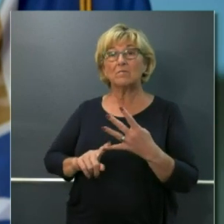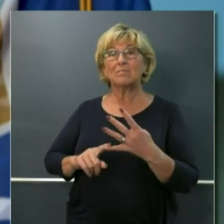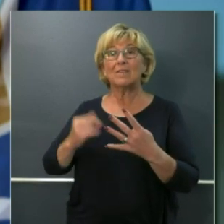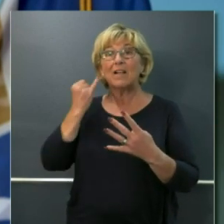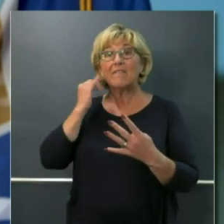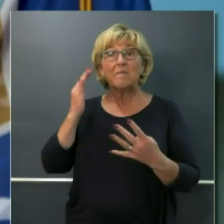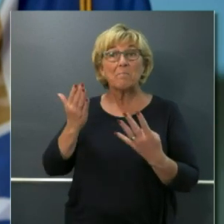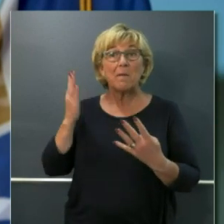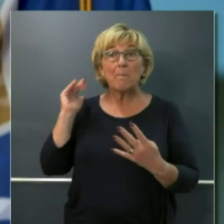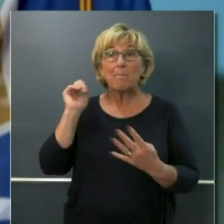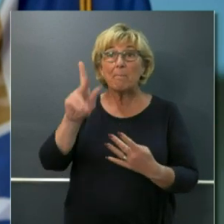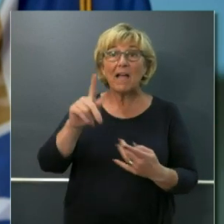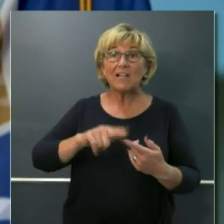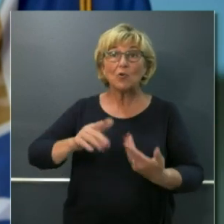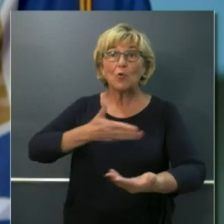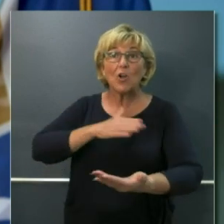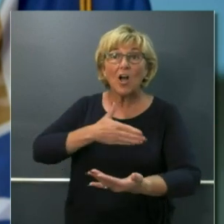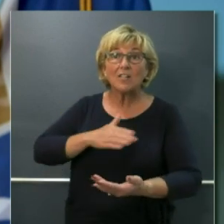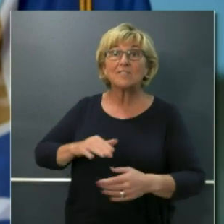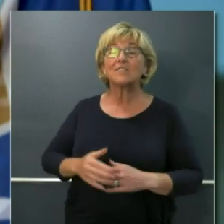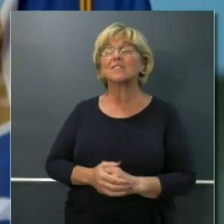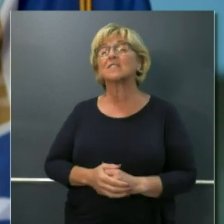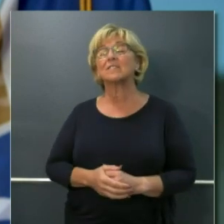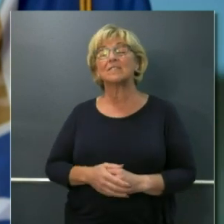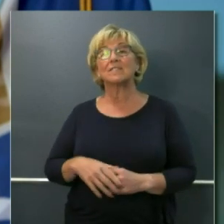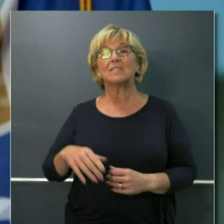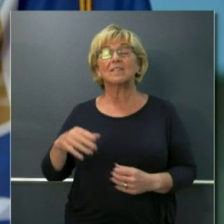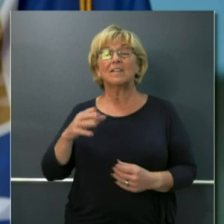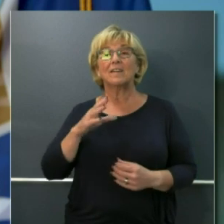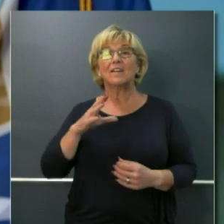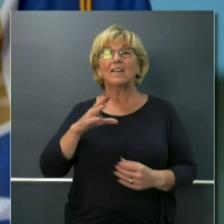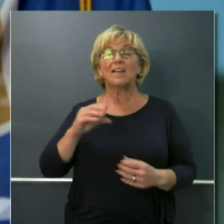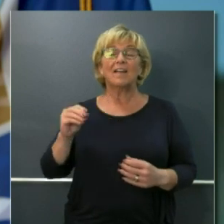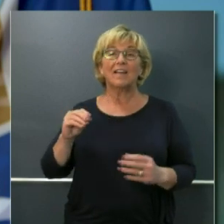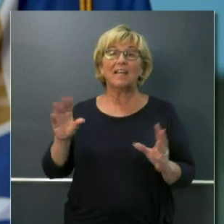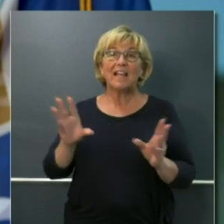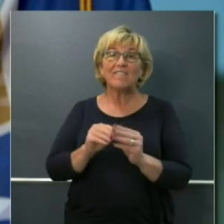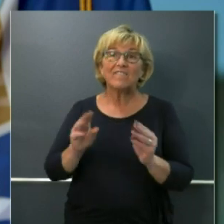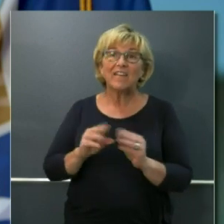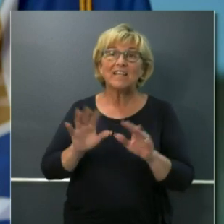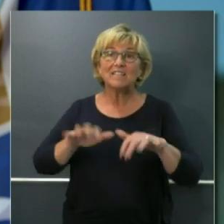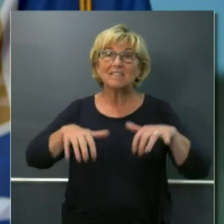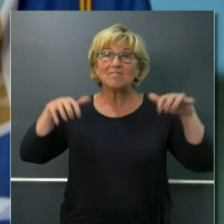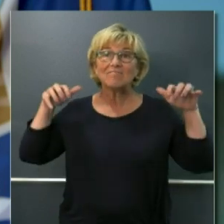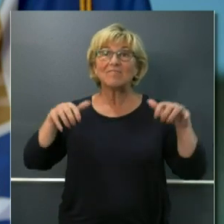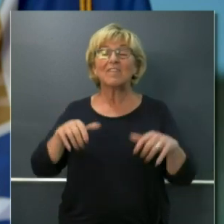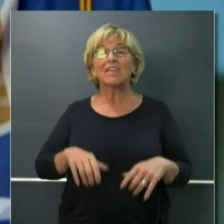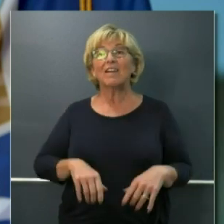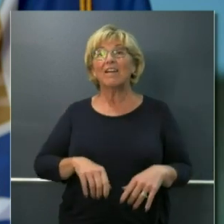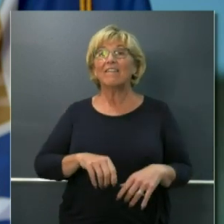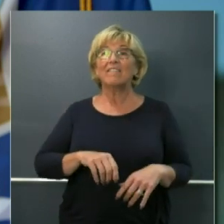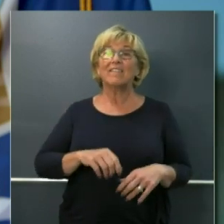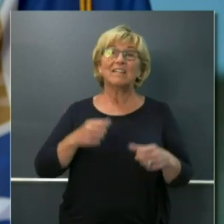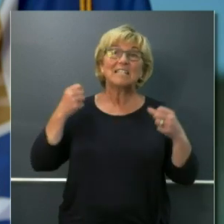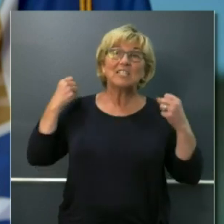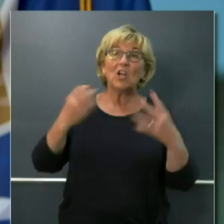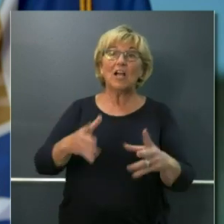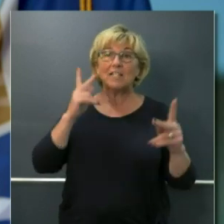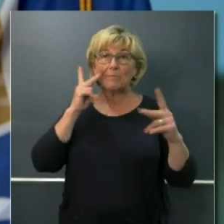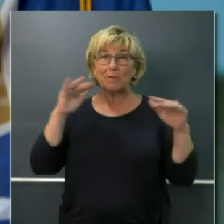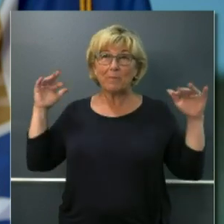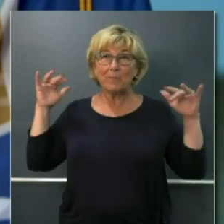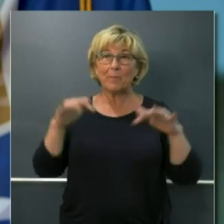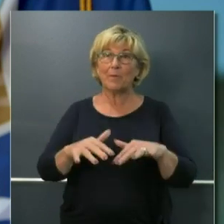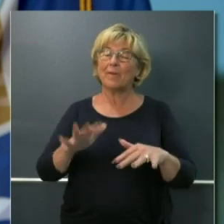concerts and convention halls and with tens of thousands of fans in large stadiums,